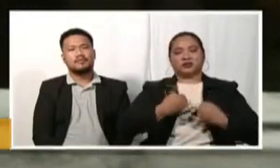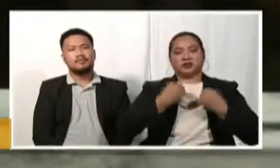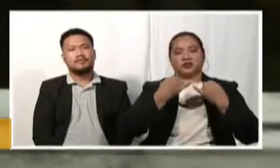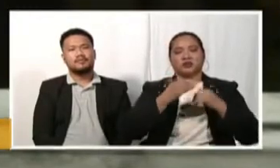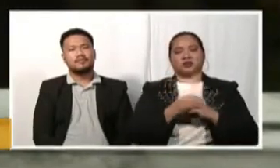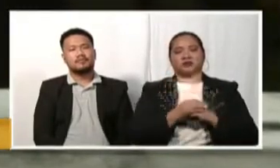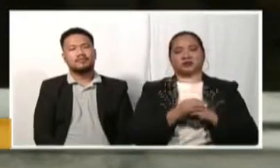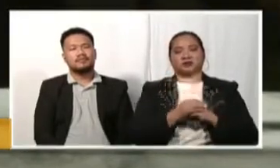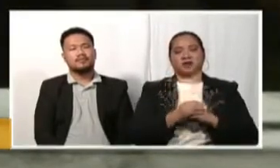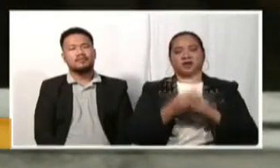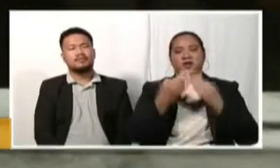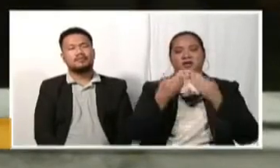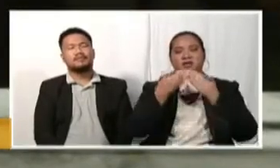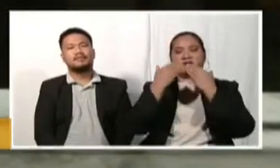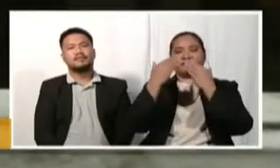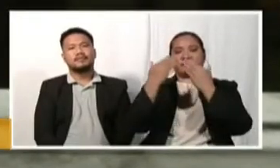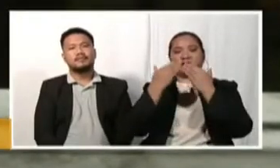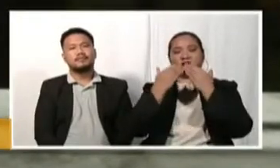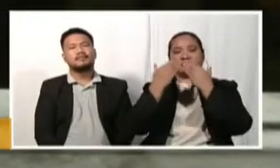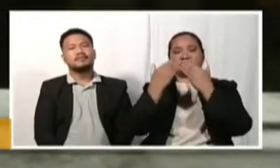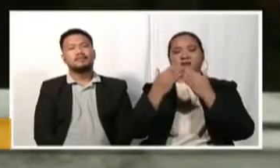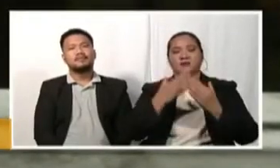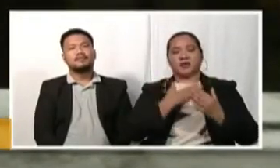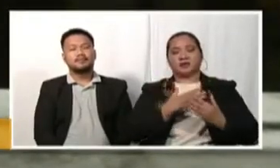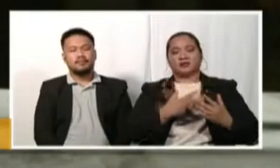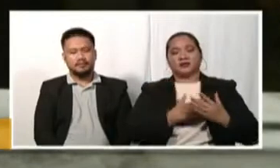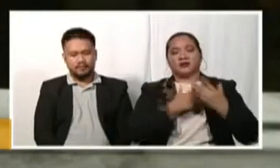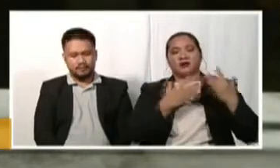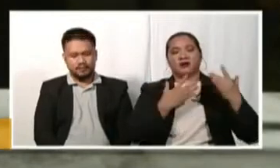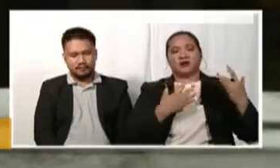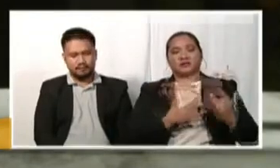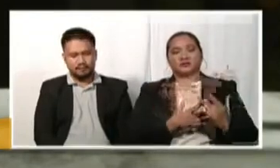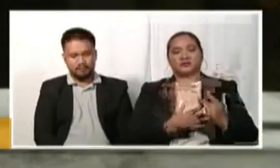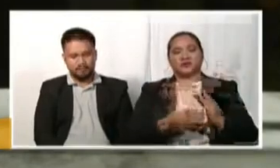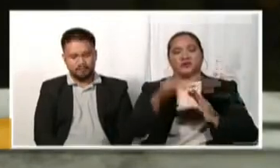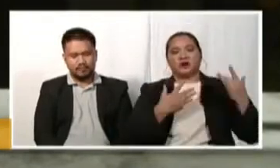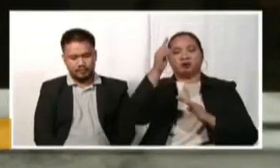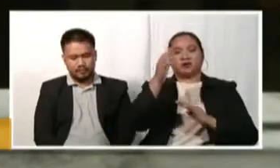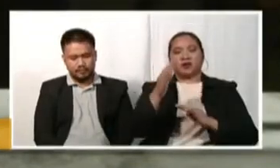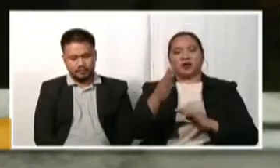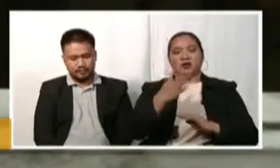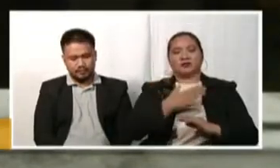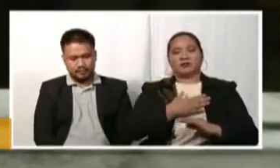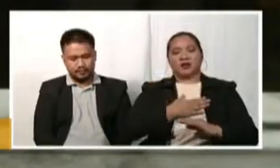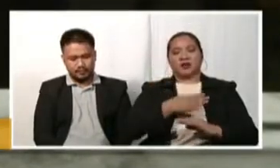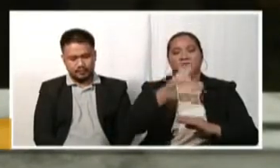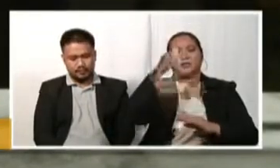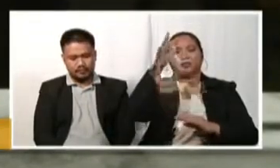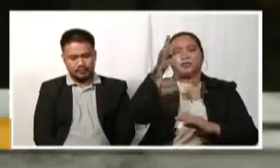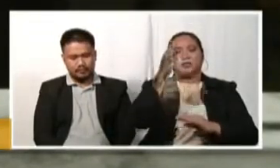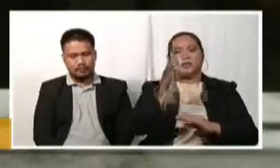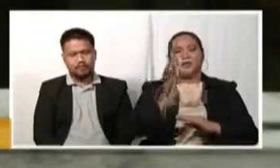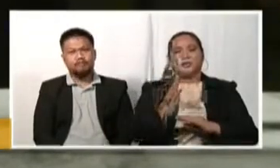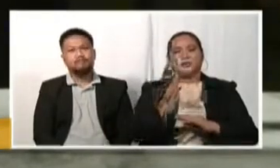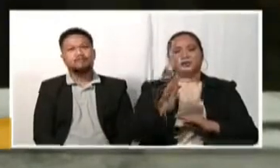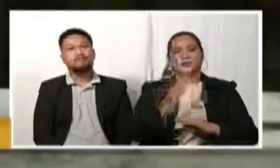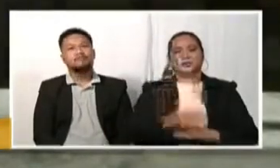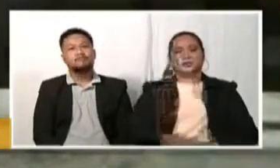Then I will give you thanks upon the harp, O God, my God.